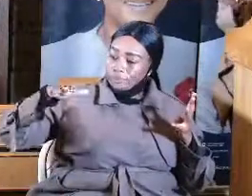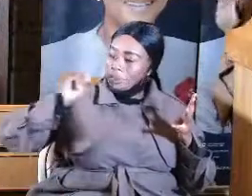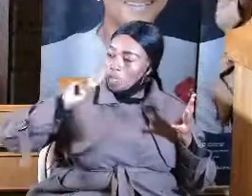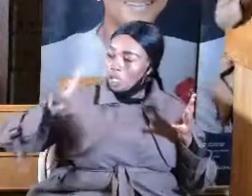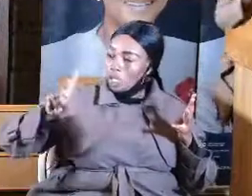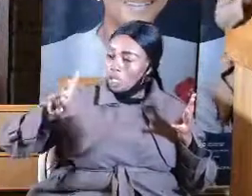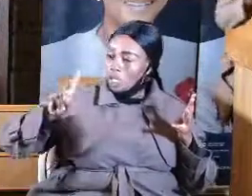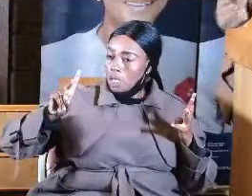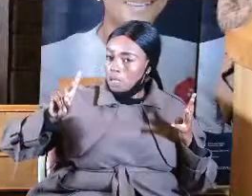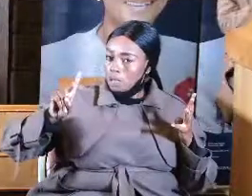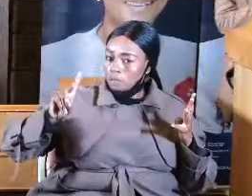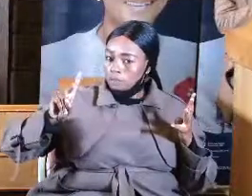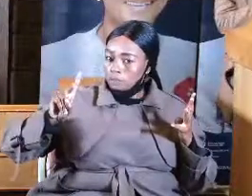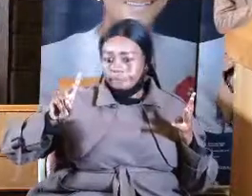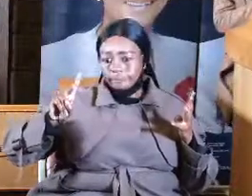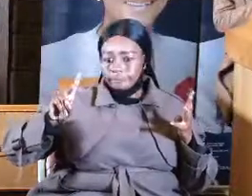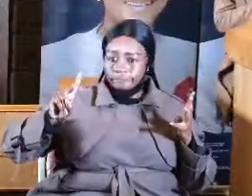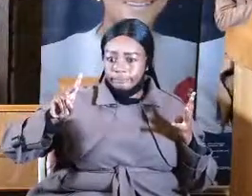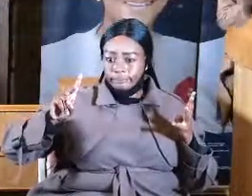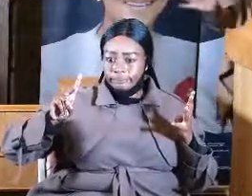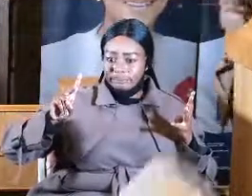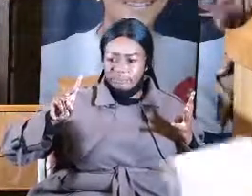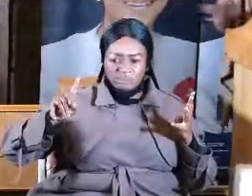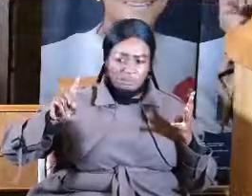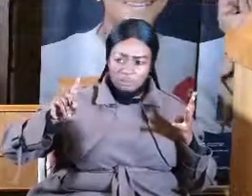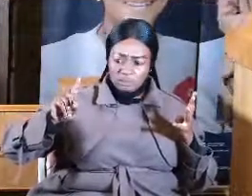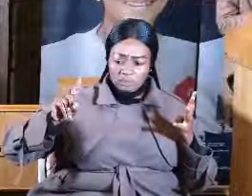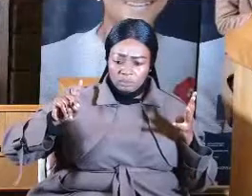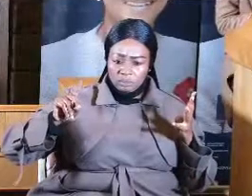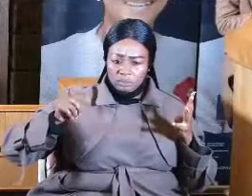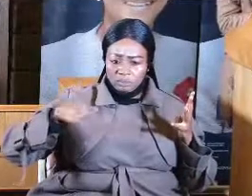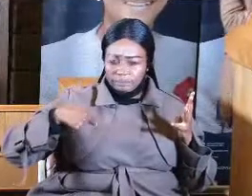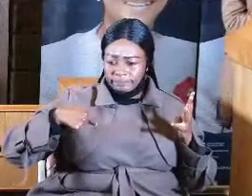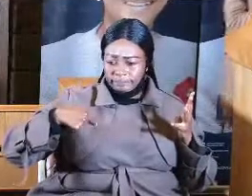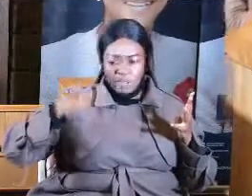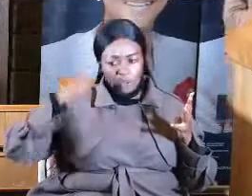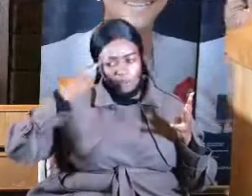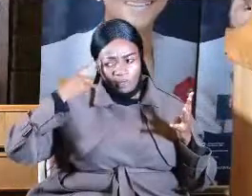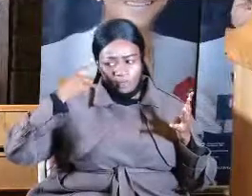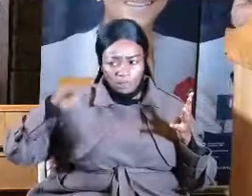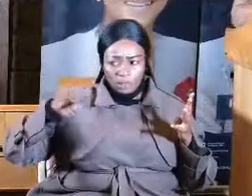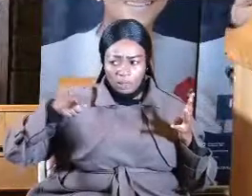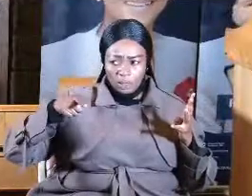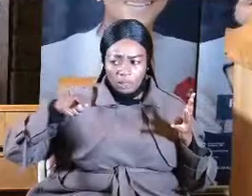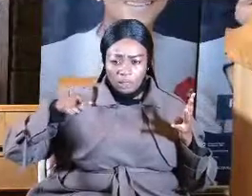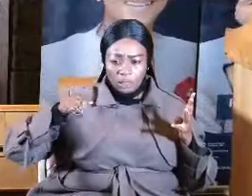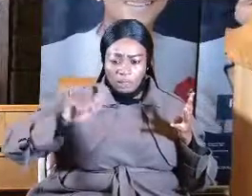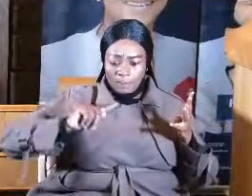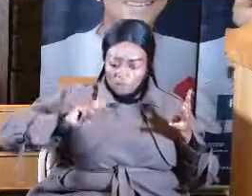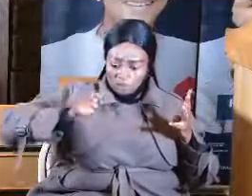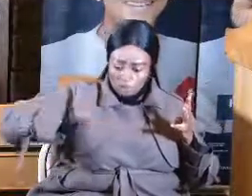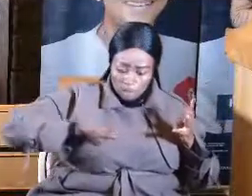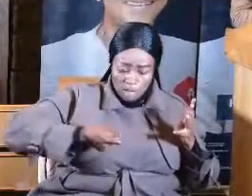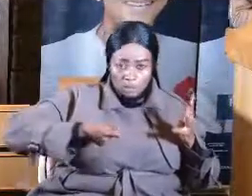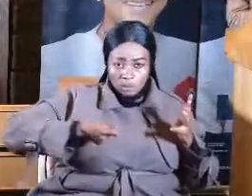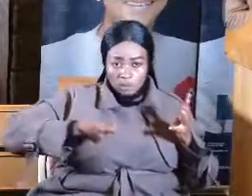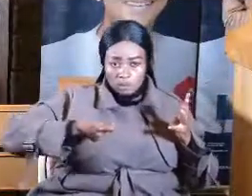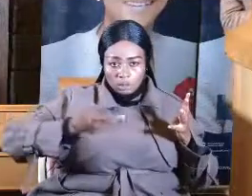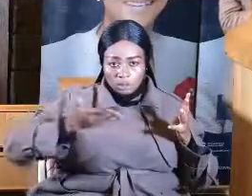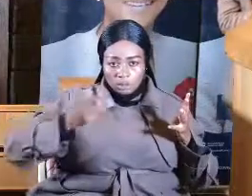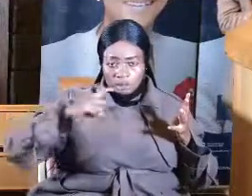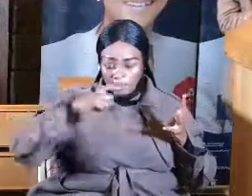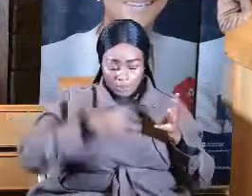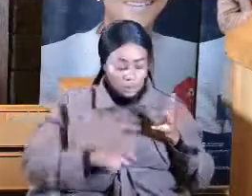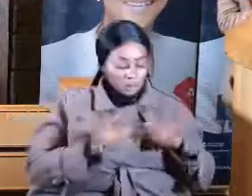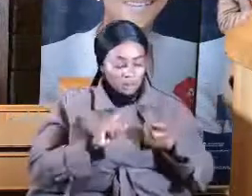that actually this is not how I identify as, and this is what we call a trans person. The